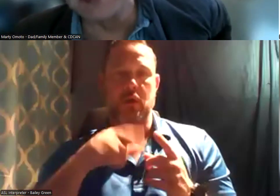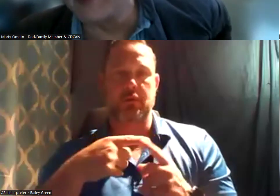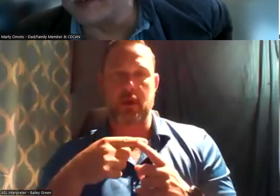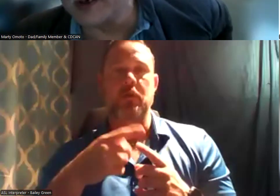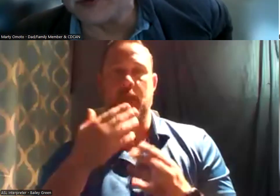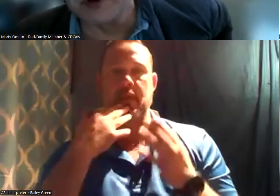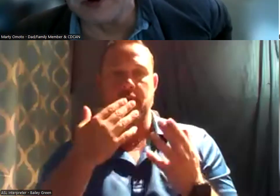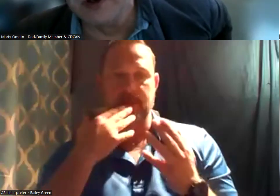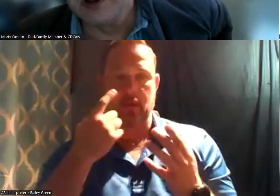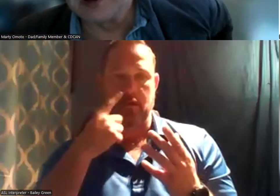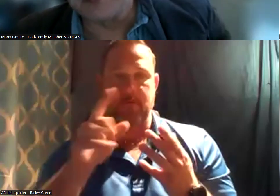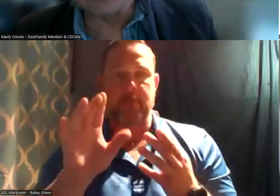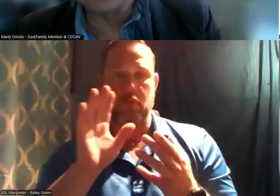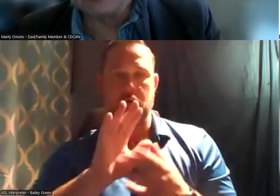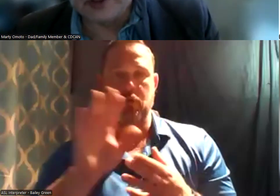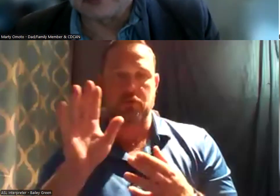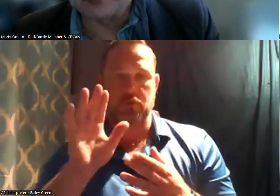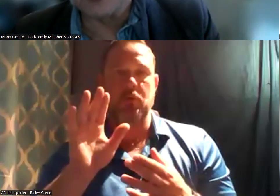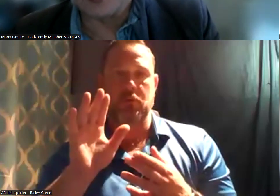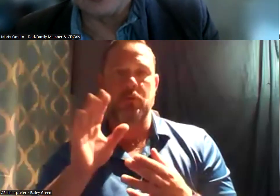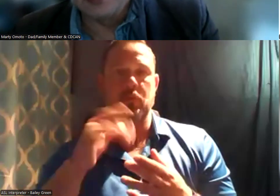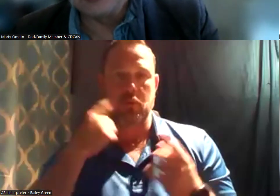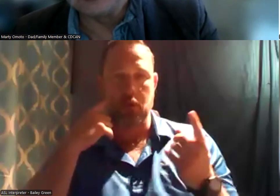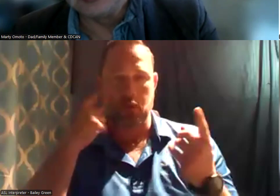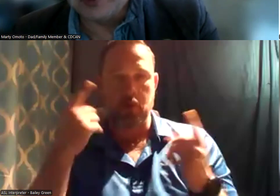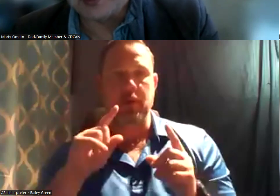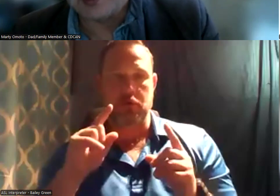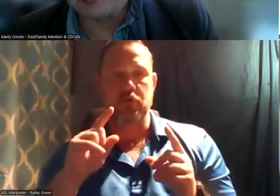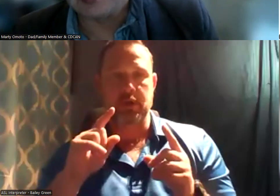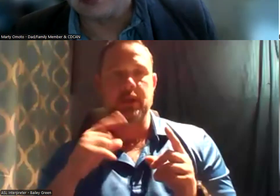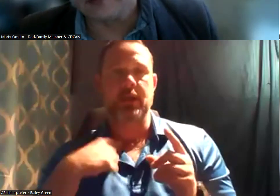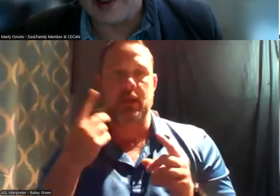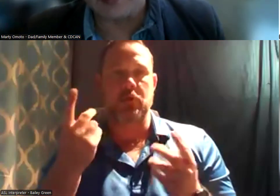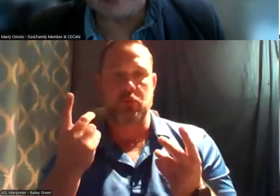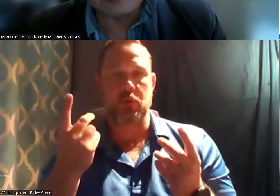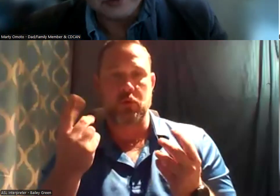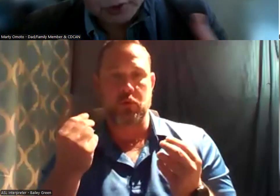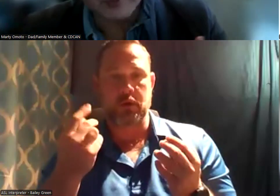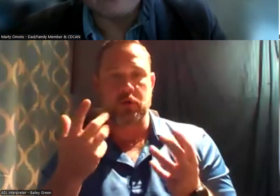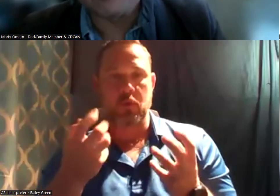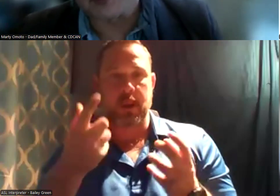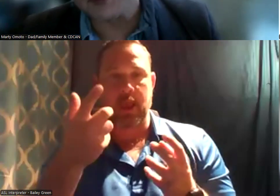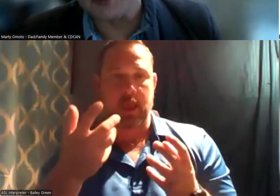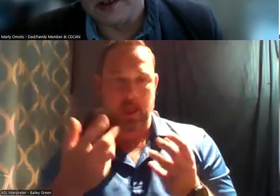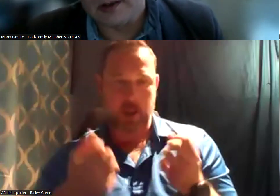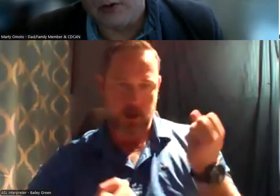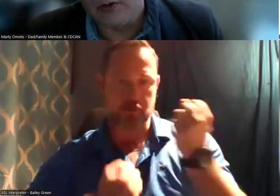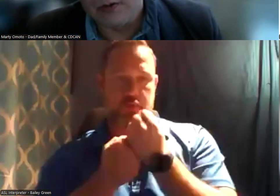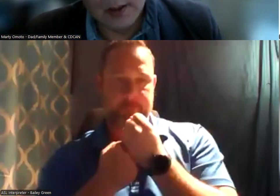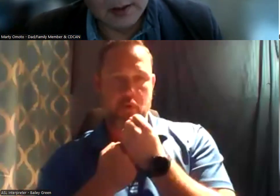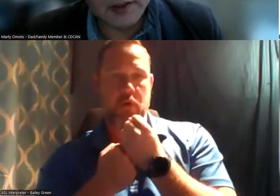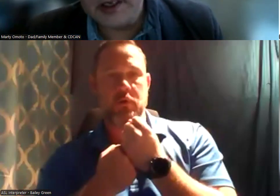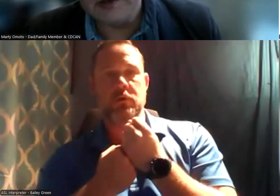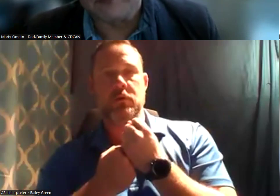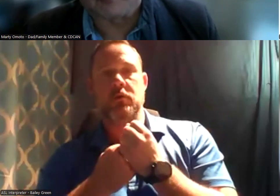but thank you very much for your comments. We agree with that. Do want to add, you just reinforced the